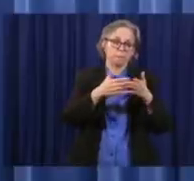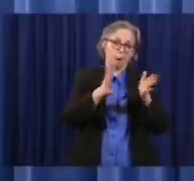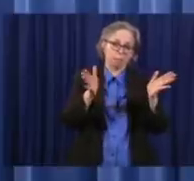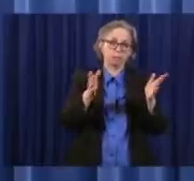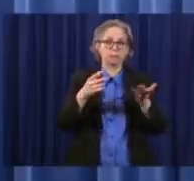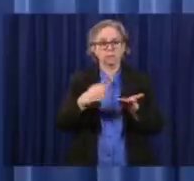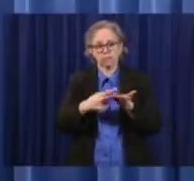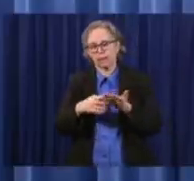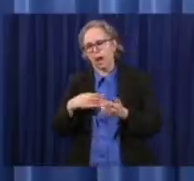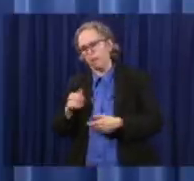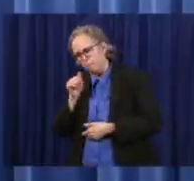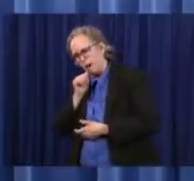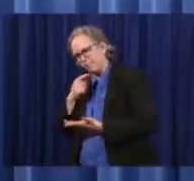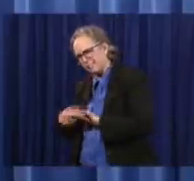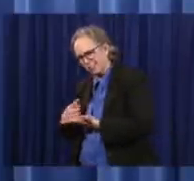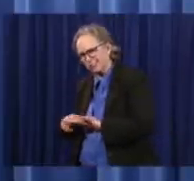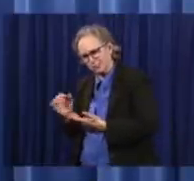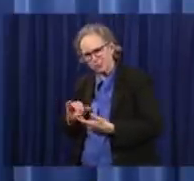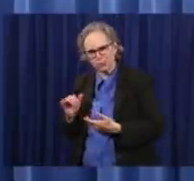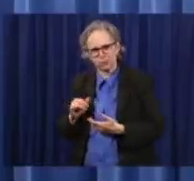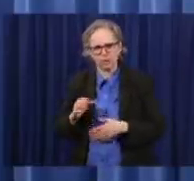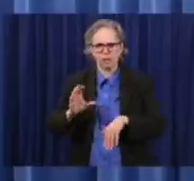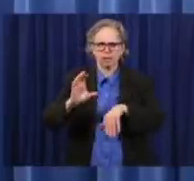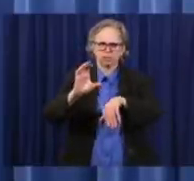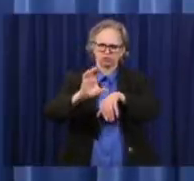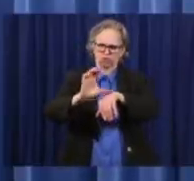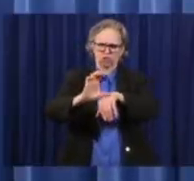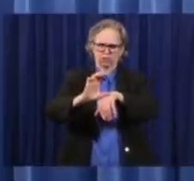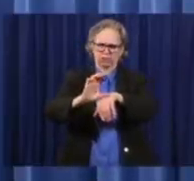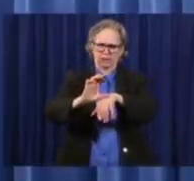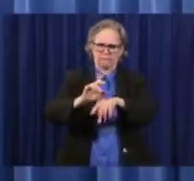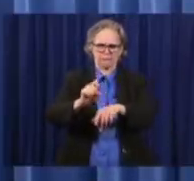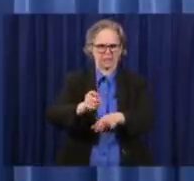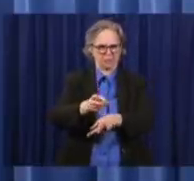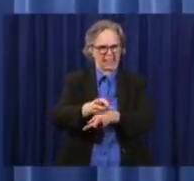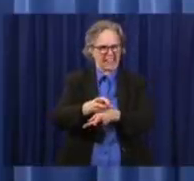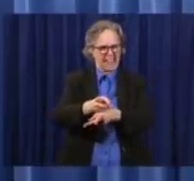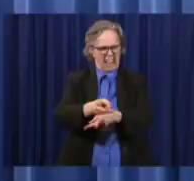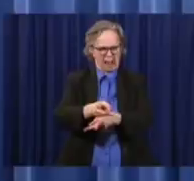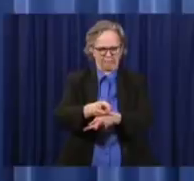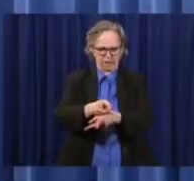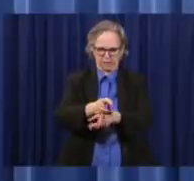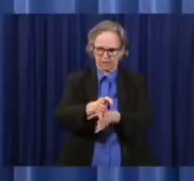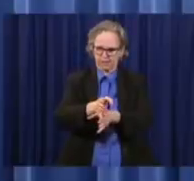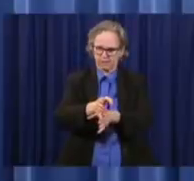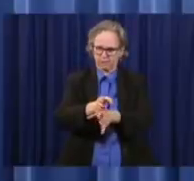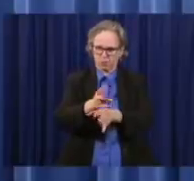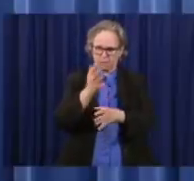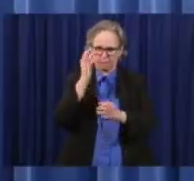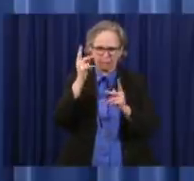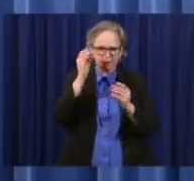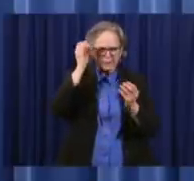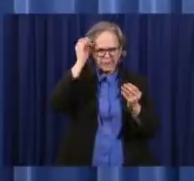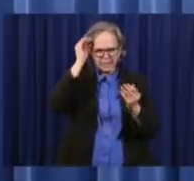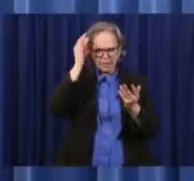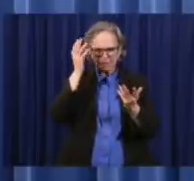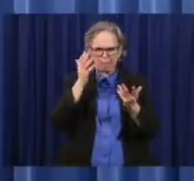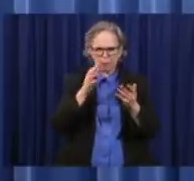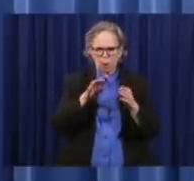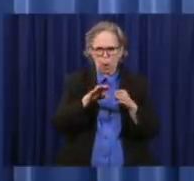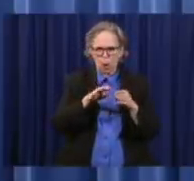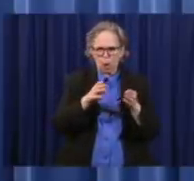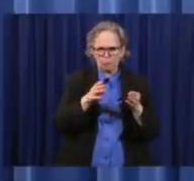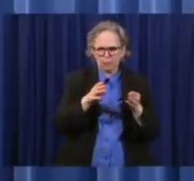about, how churches need to be very, very careful. I know some of them are thinking about starting back in, and some are talking about going back in